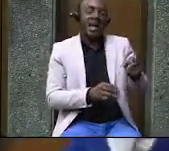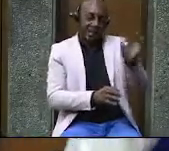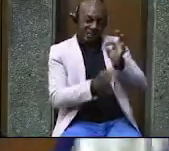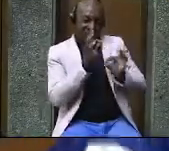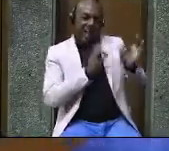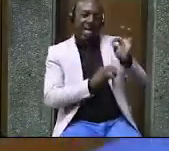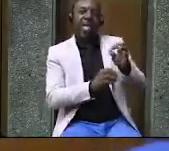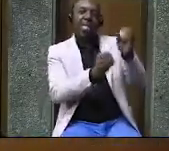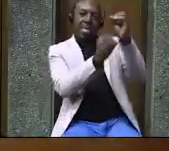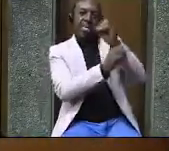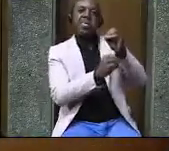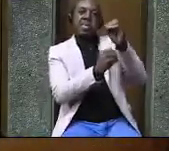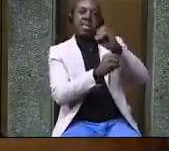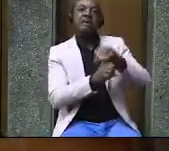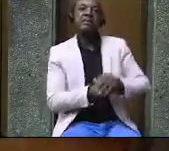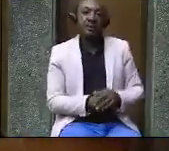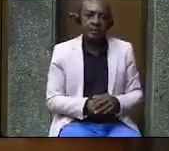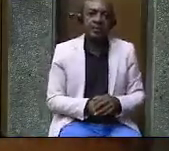that